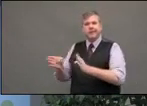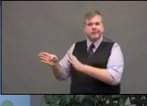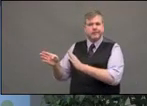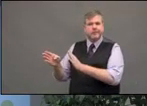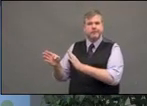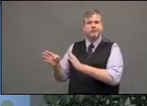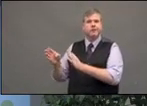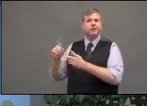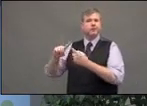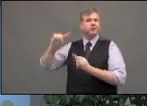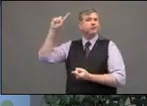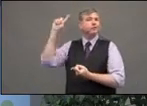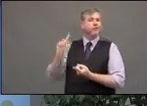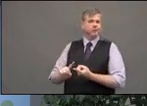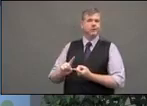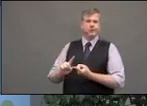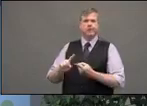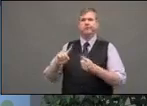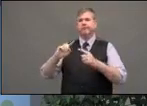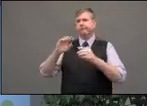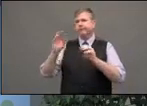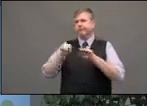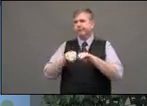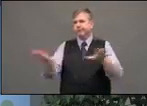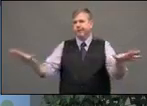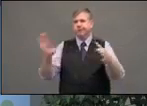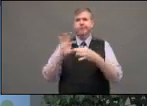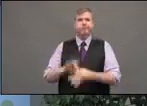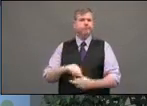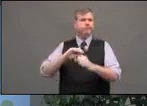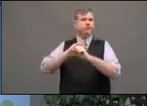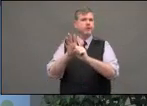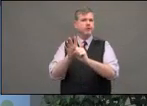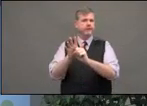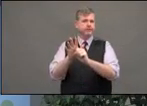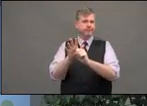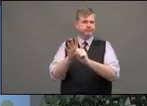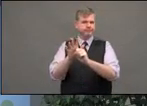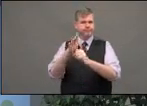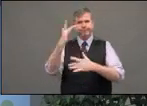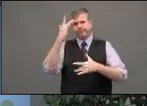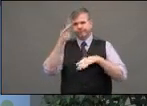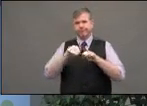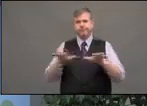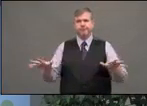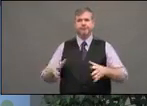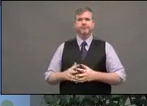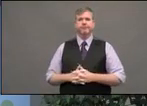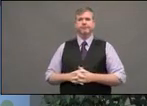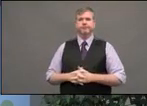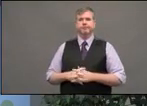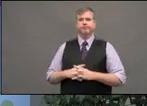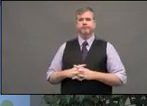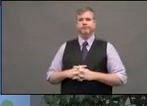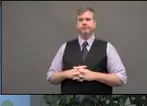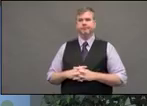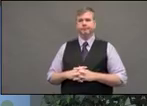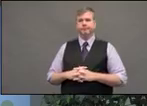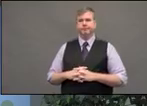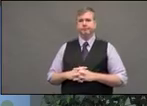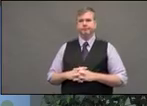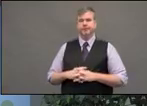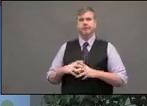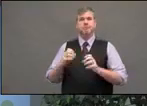themselves and their families safe. One of the most important things we're going to do is make sure that everyone who is sick